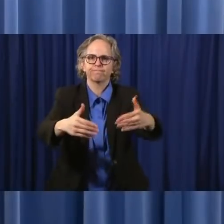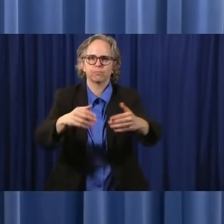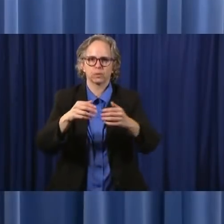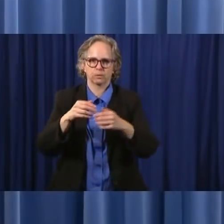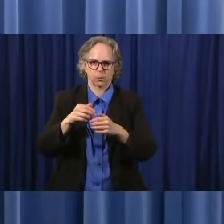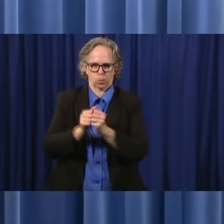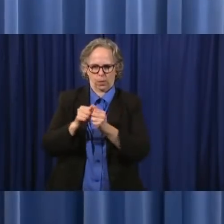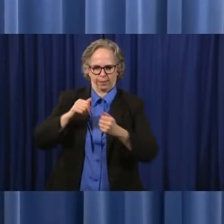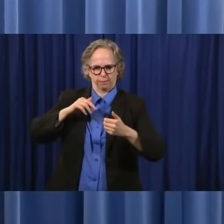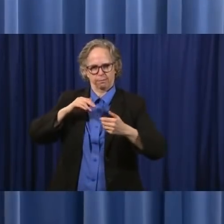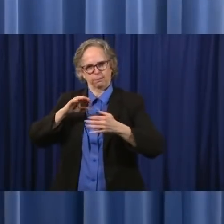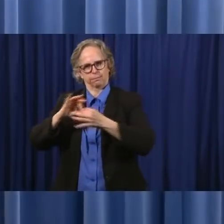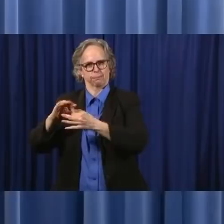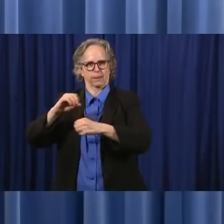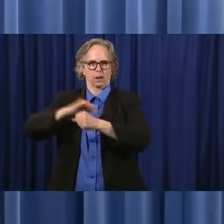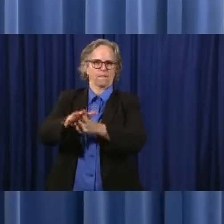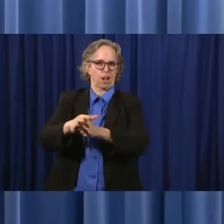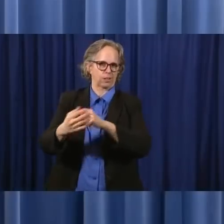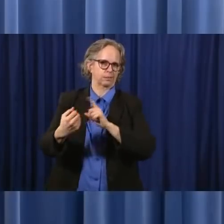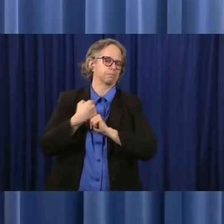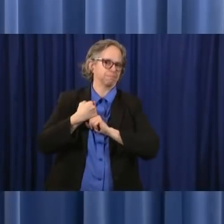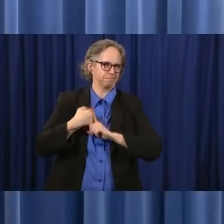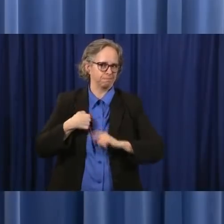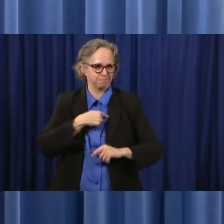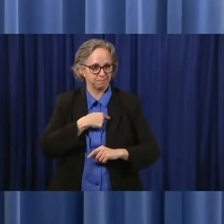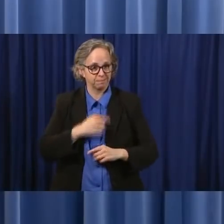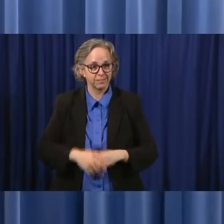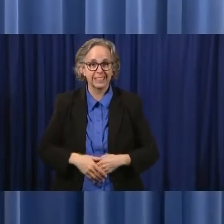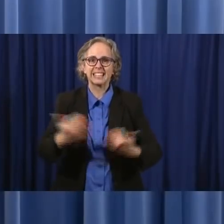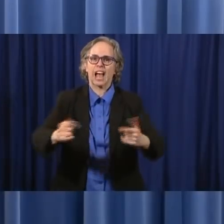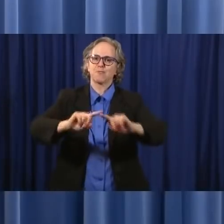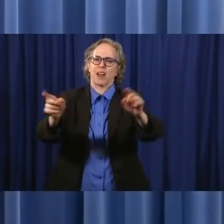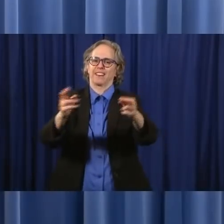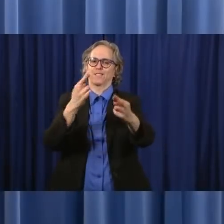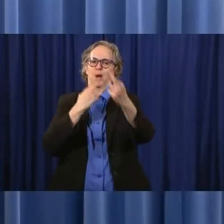care. Ready for questions?